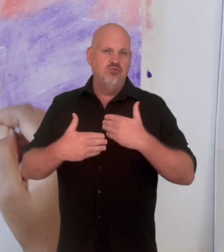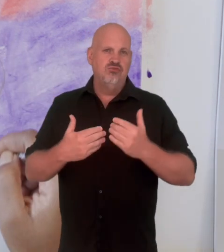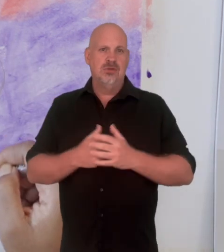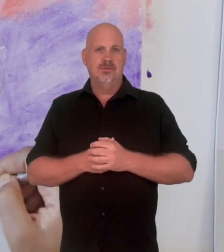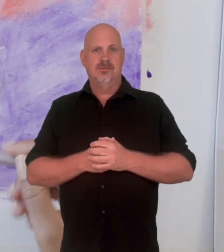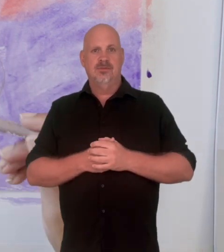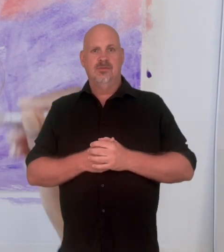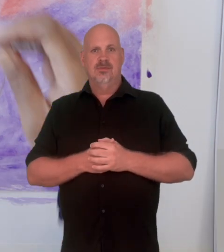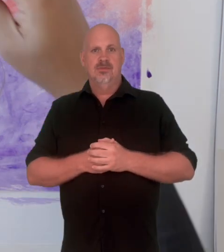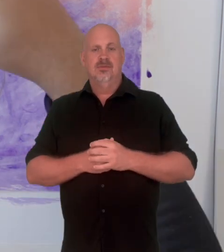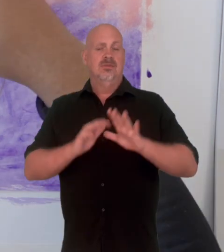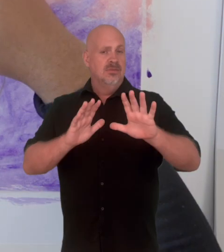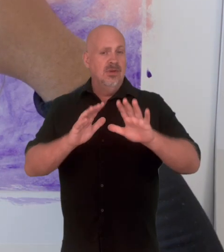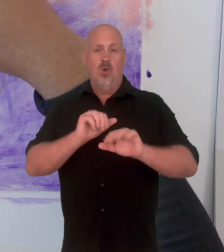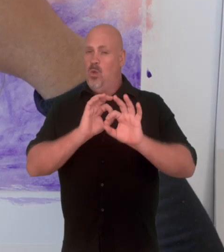triangles.